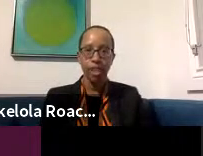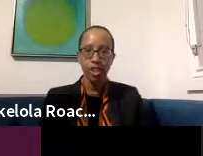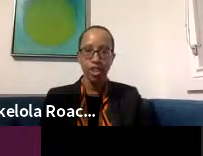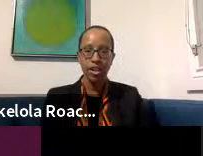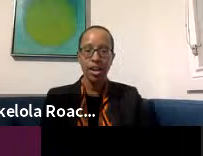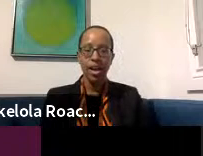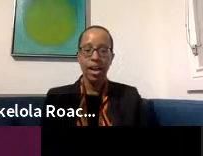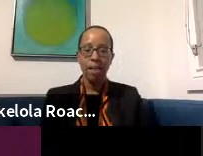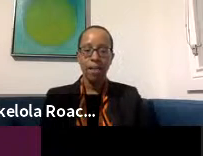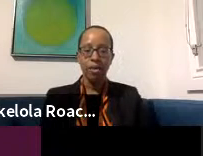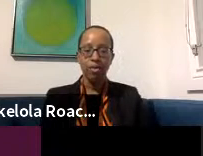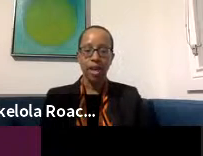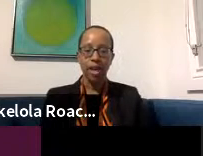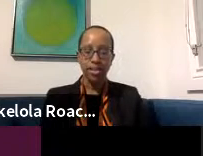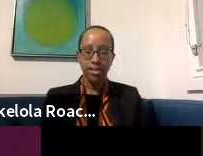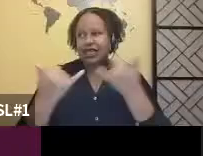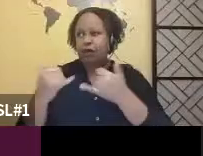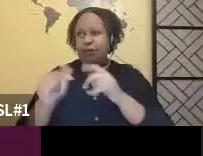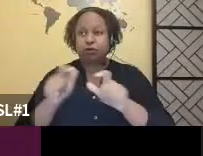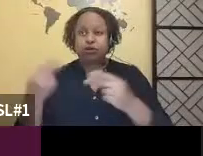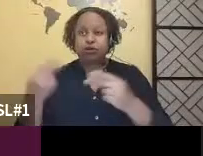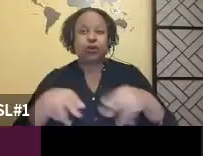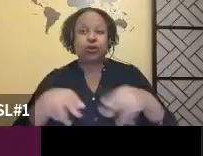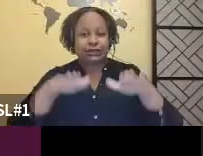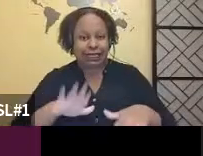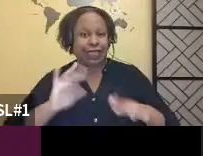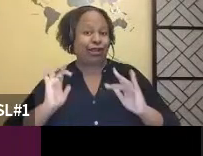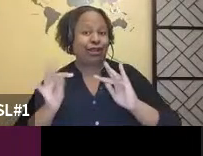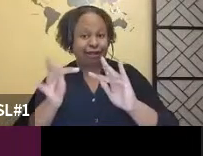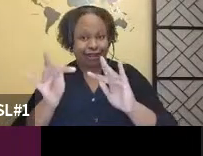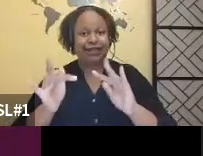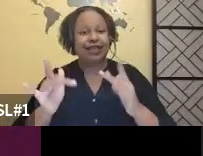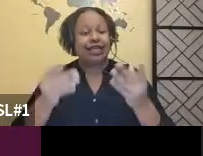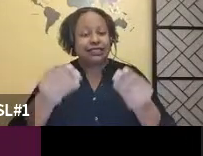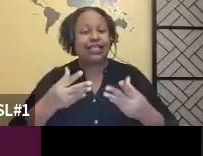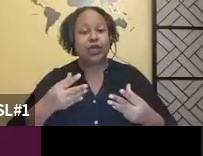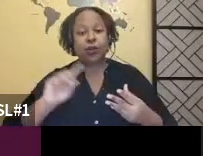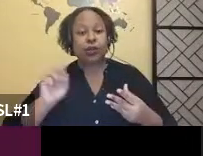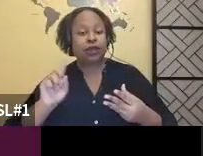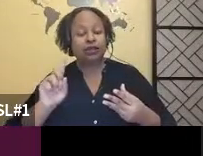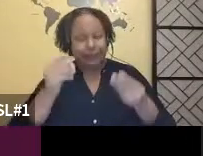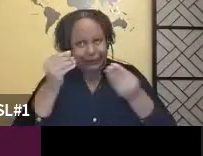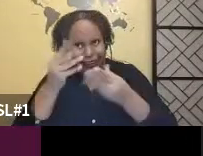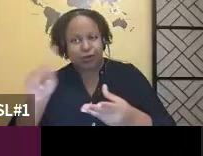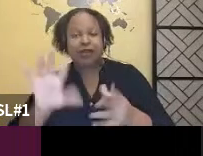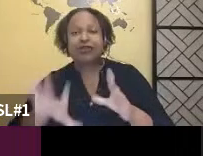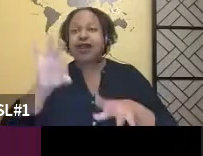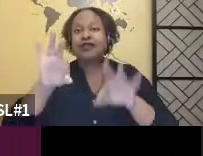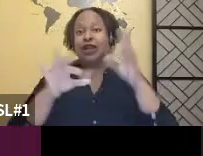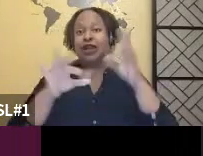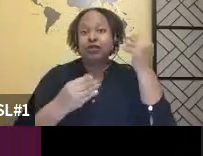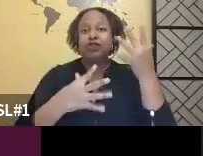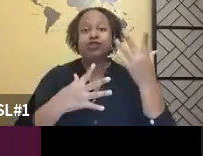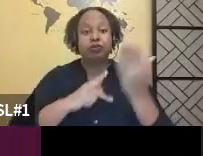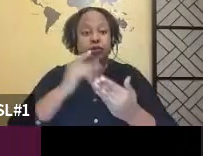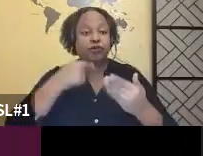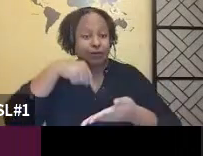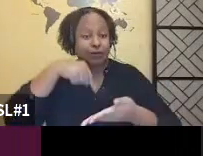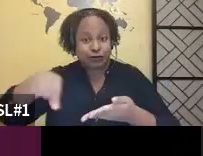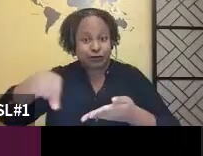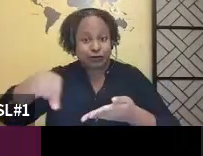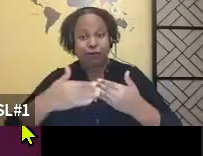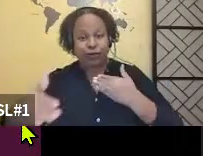more information about us, about the program for the week, how to stay in touch with us. You see it all there. Next,